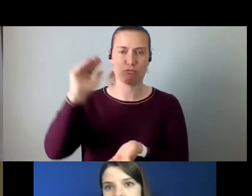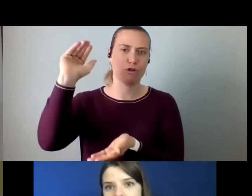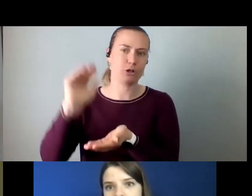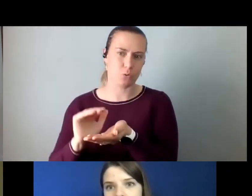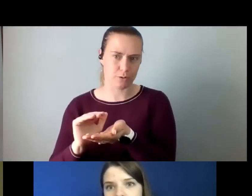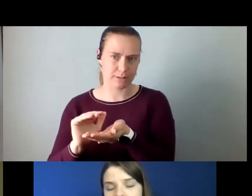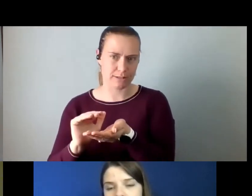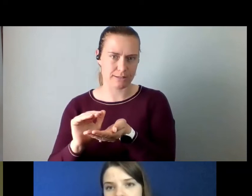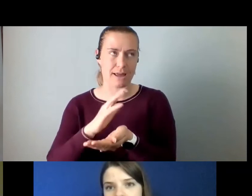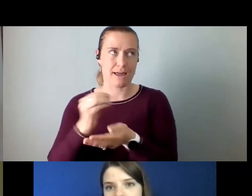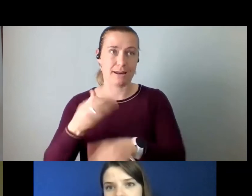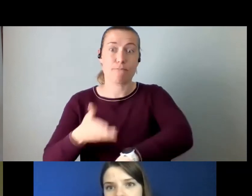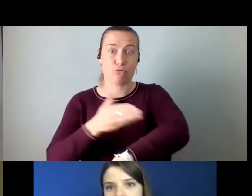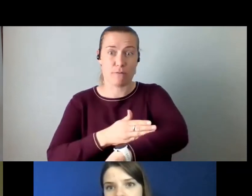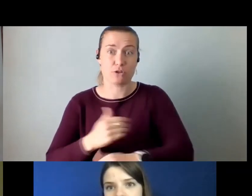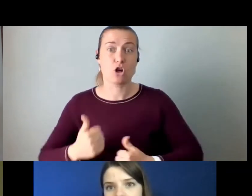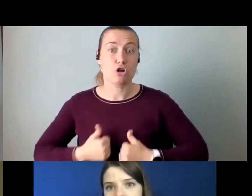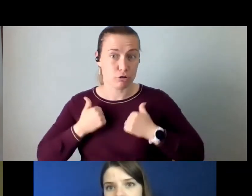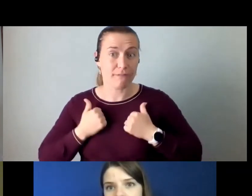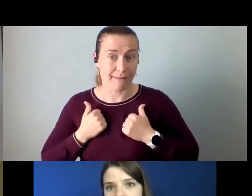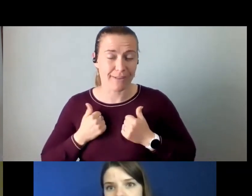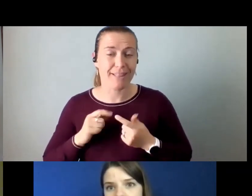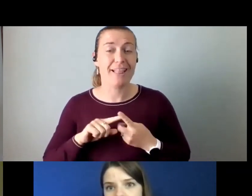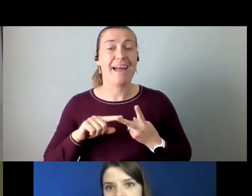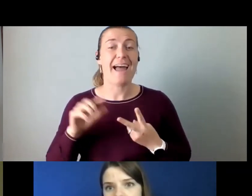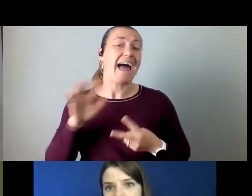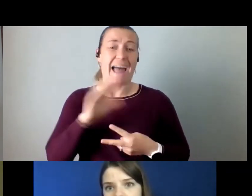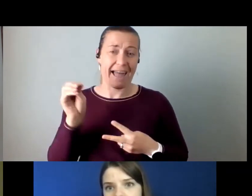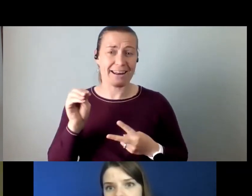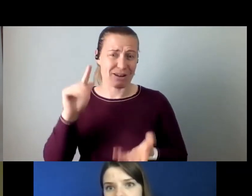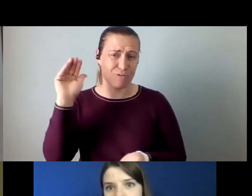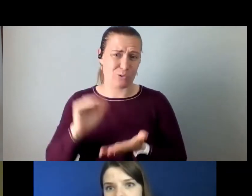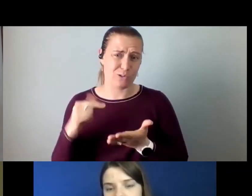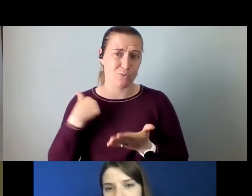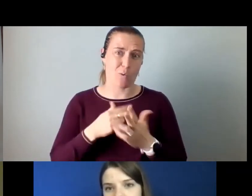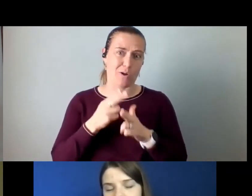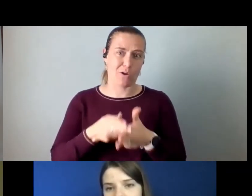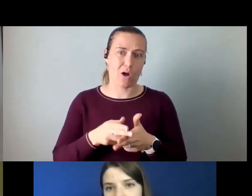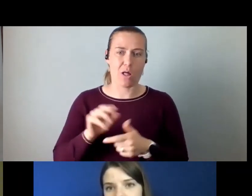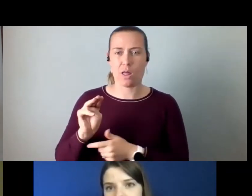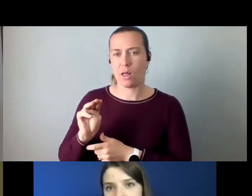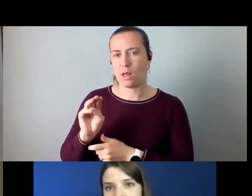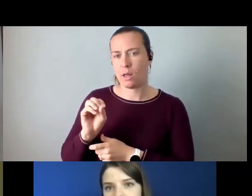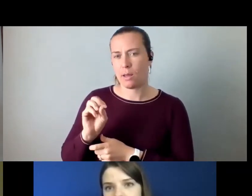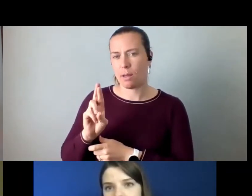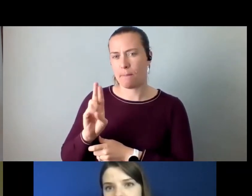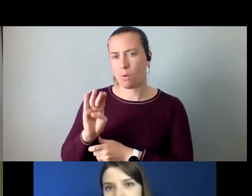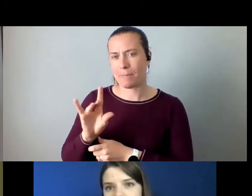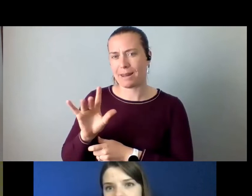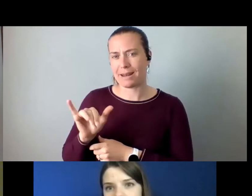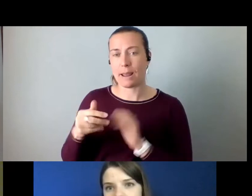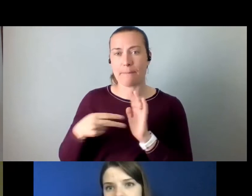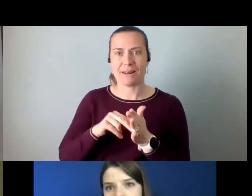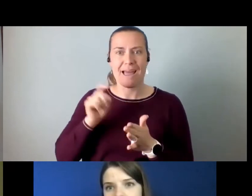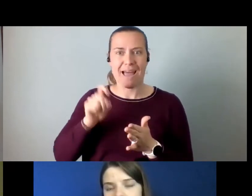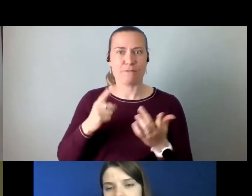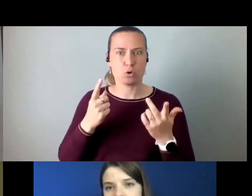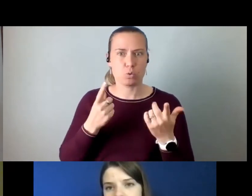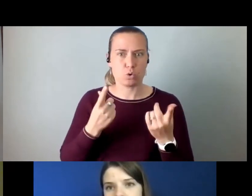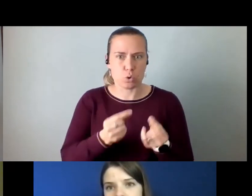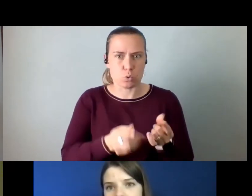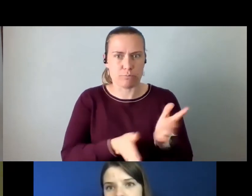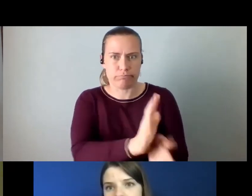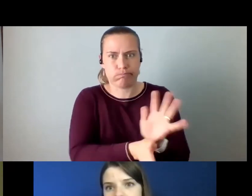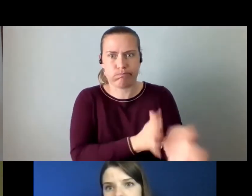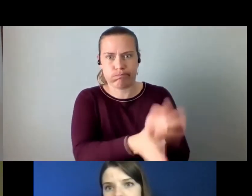and improve survival, but more importantly, it reduces what we call morbidity, which means having to do a lot to the patient to keep them